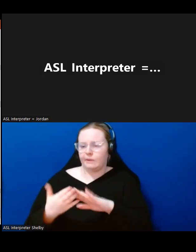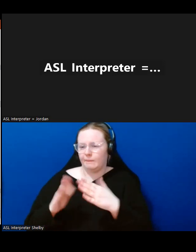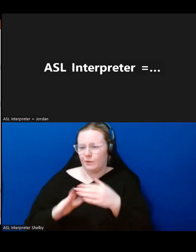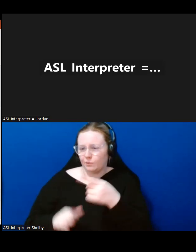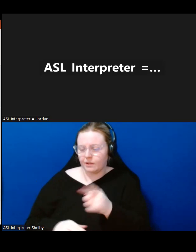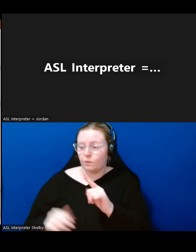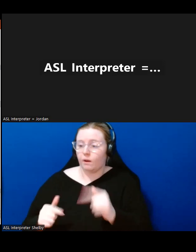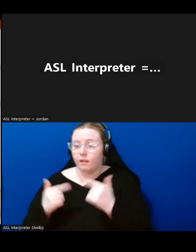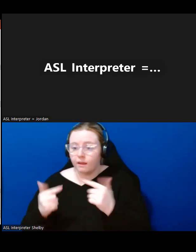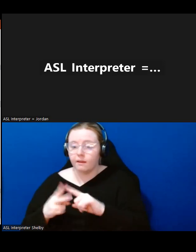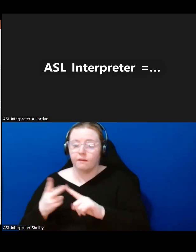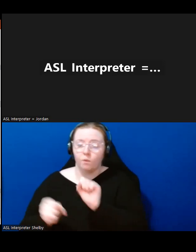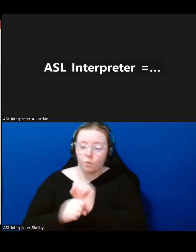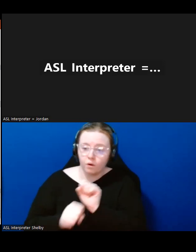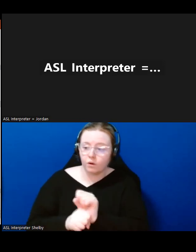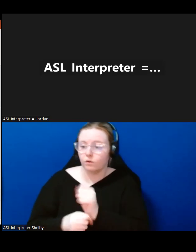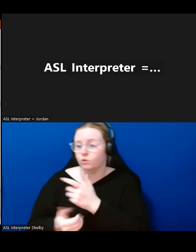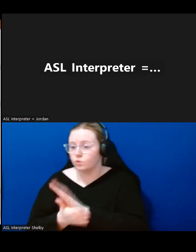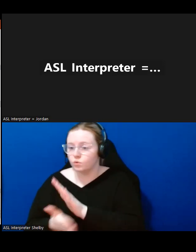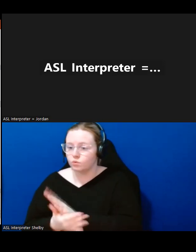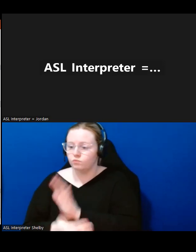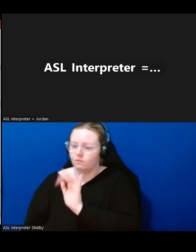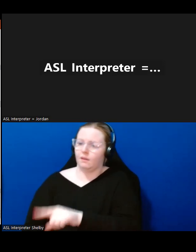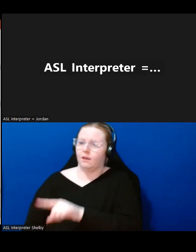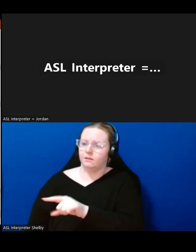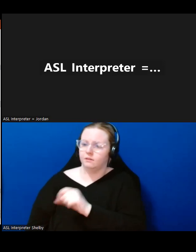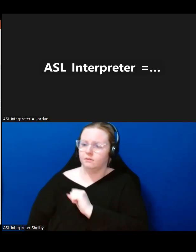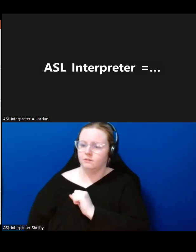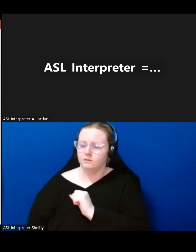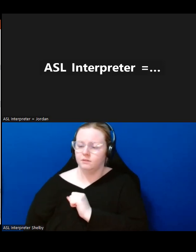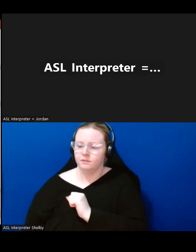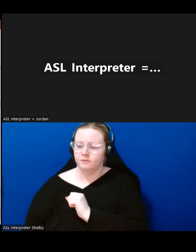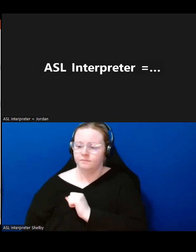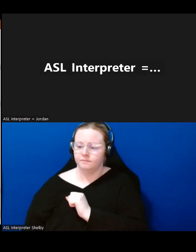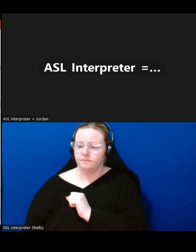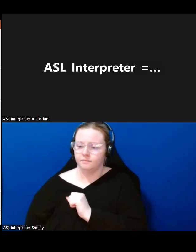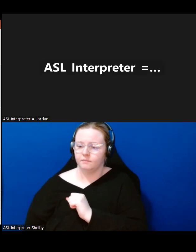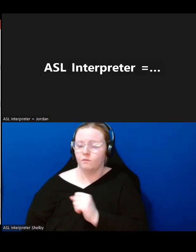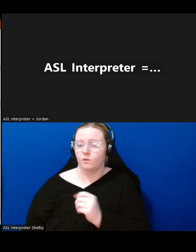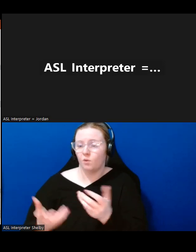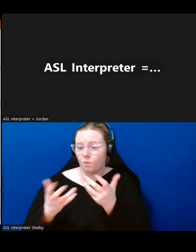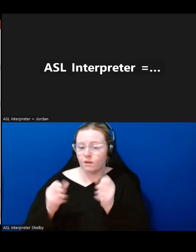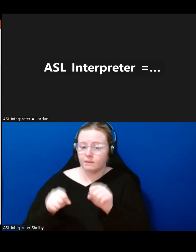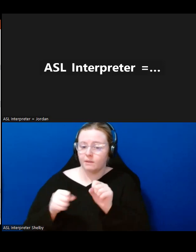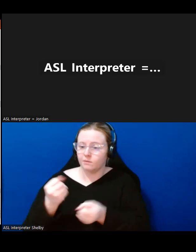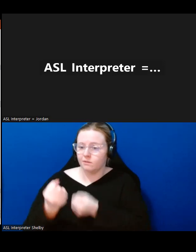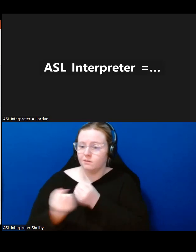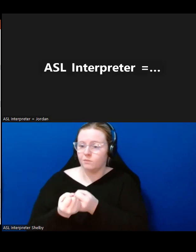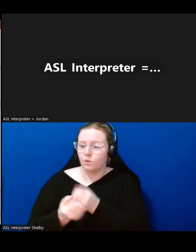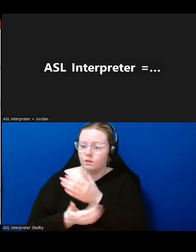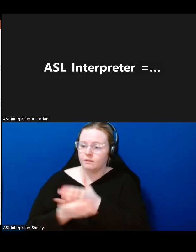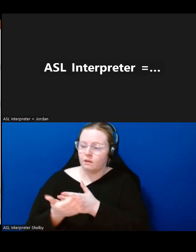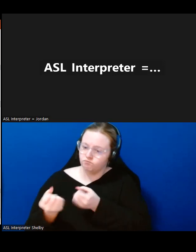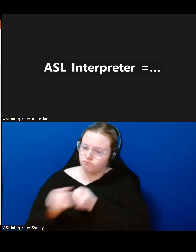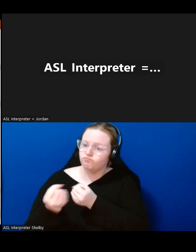we work, where we go to school. So we wanted to be able to support some of those efforts in our